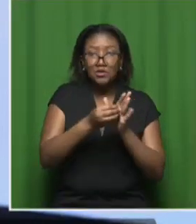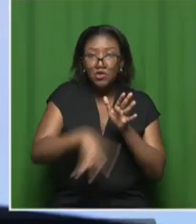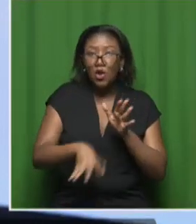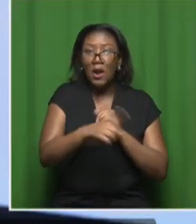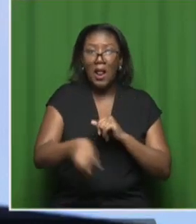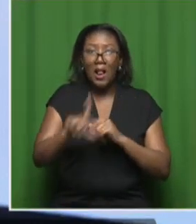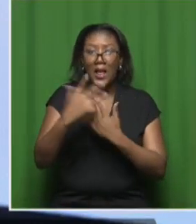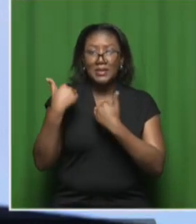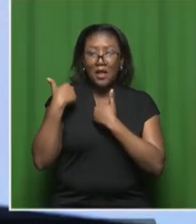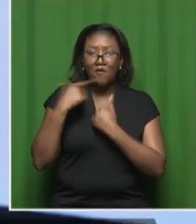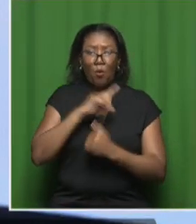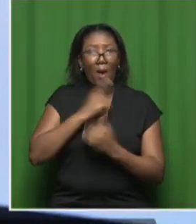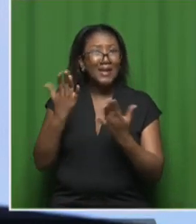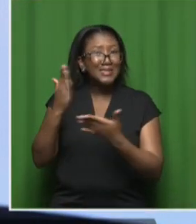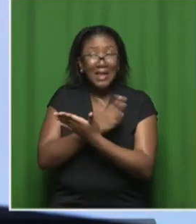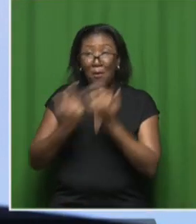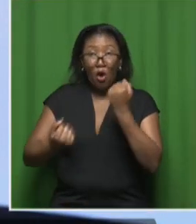and unroadworthy vehicles?